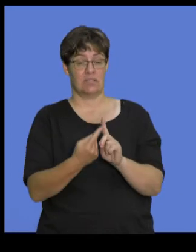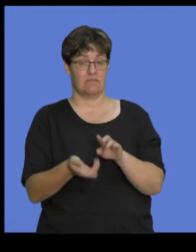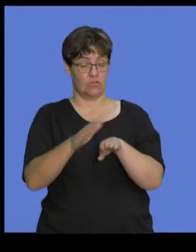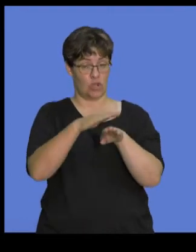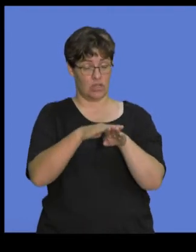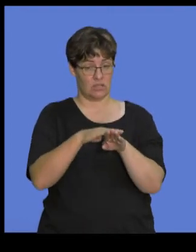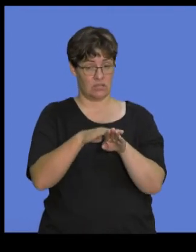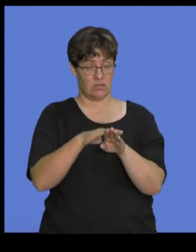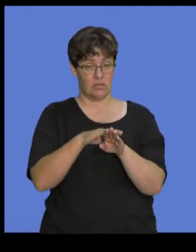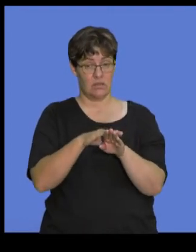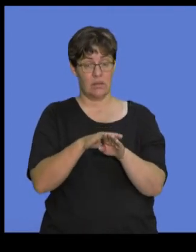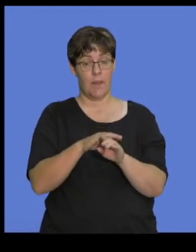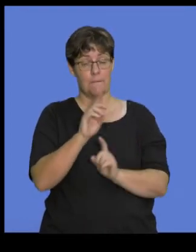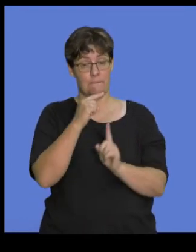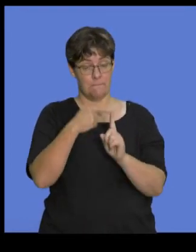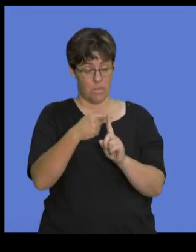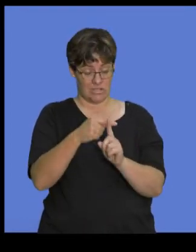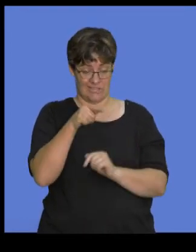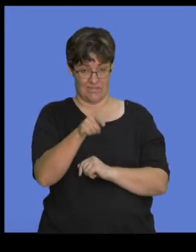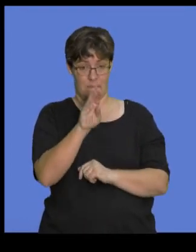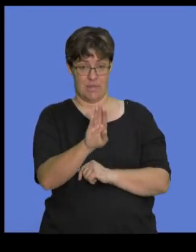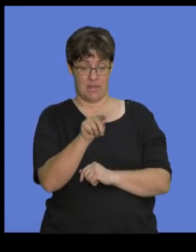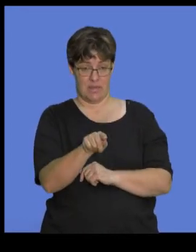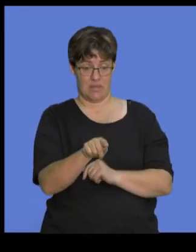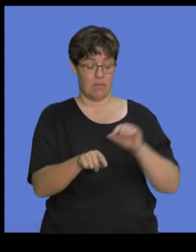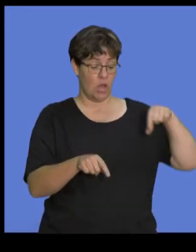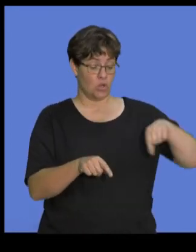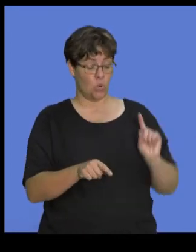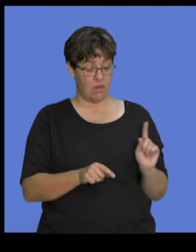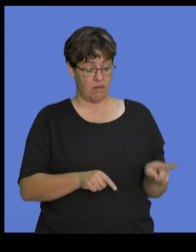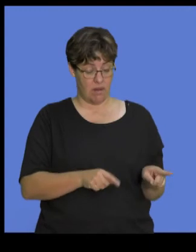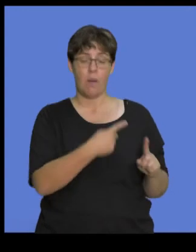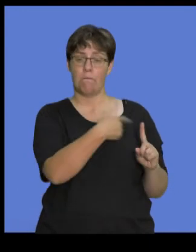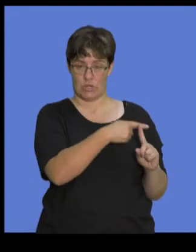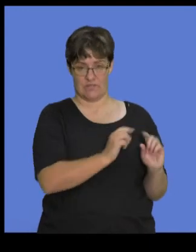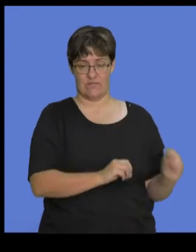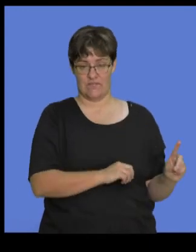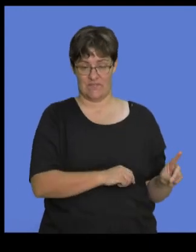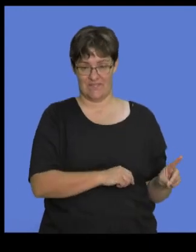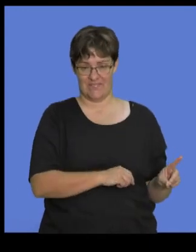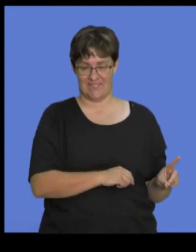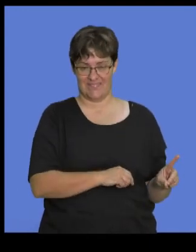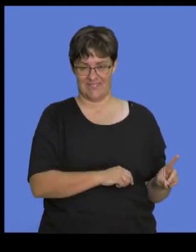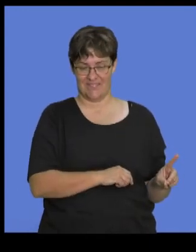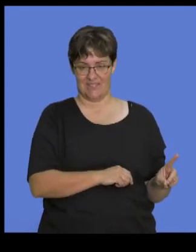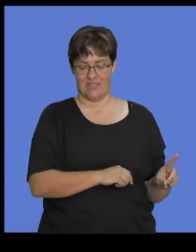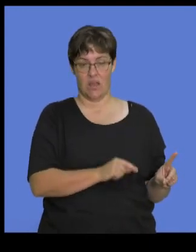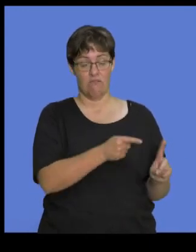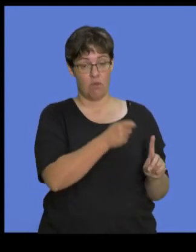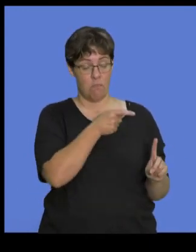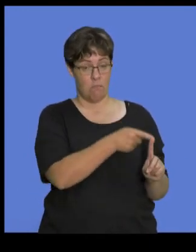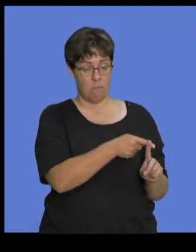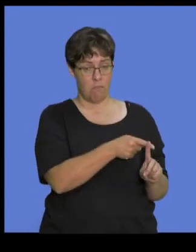placed at point B is positive. Now Q1 is also positive. So the force exerted